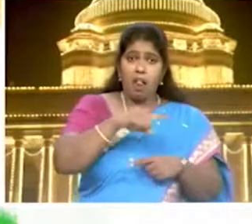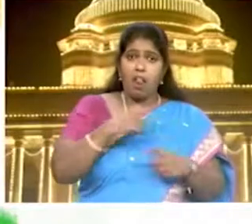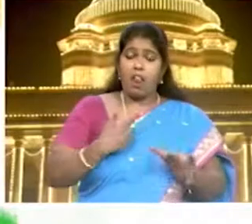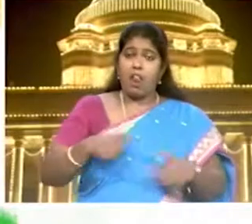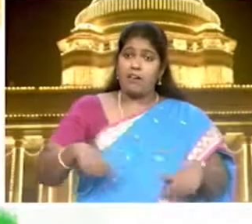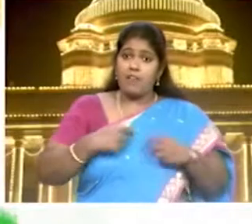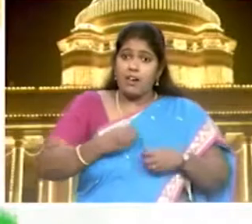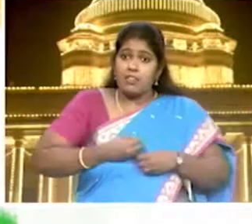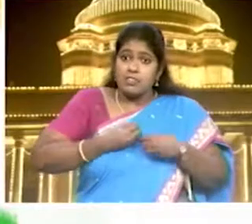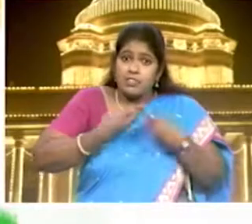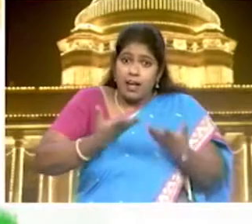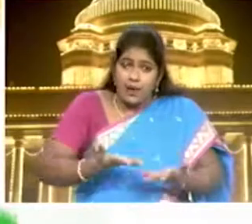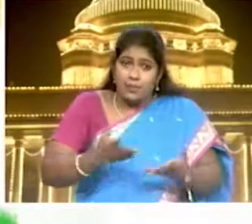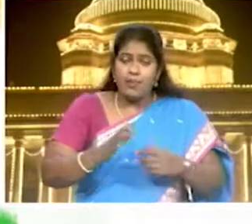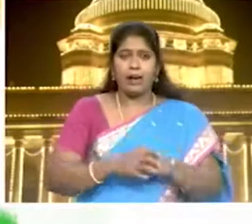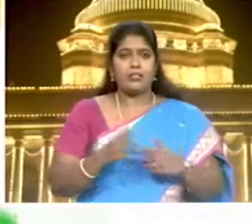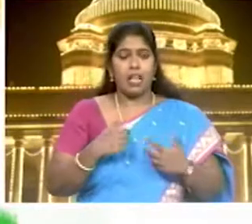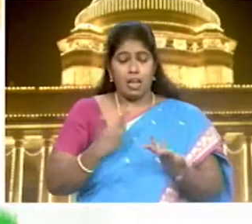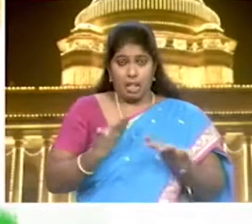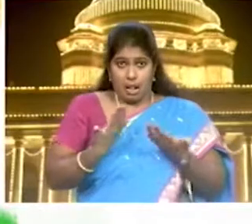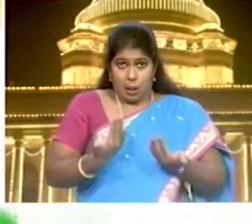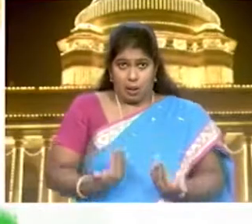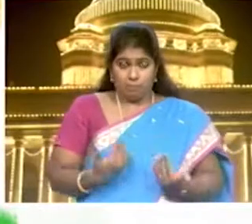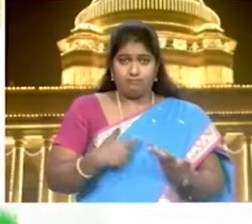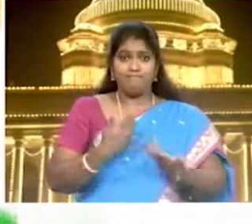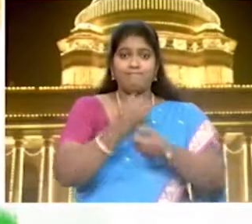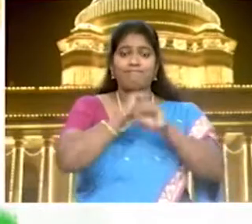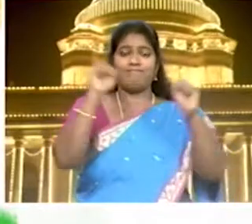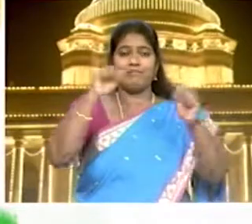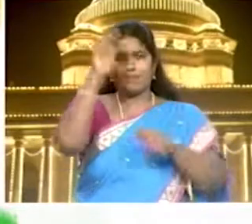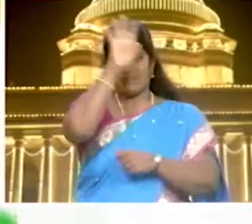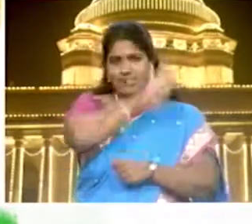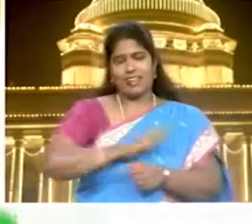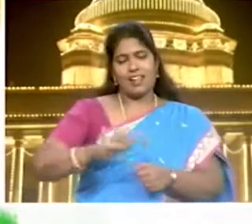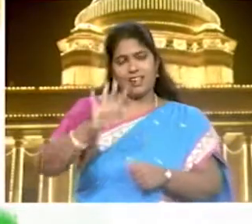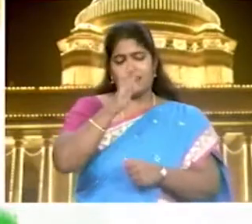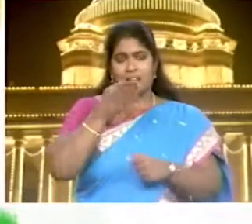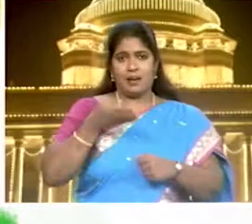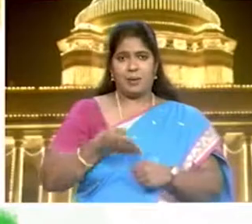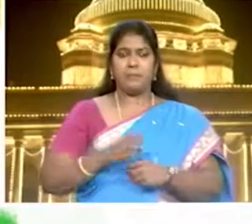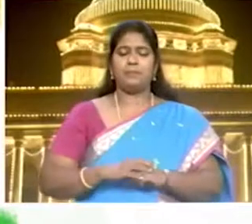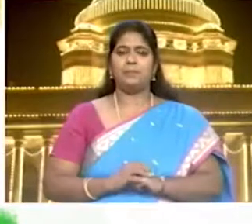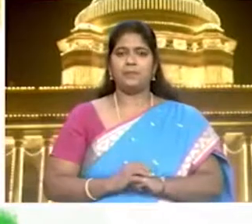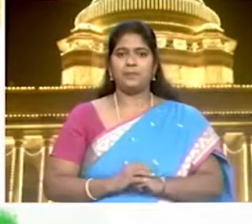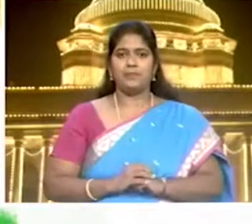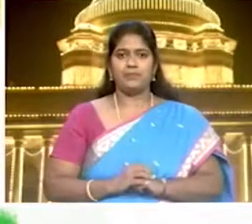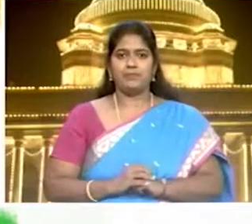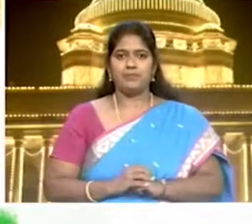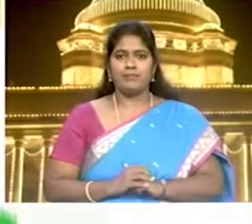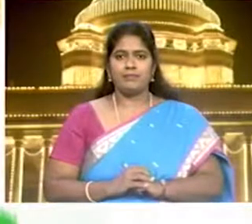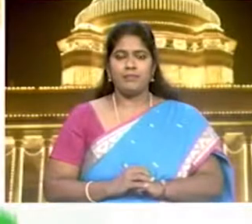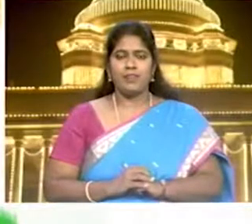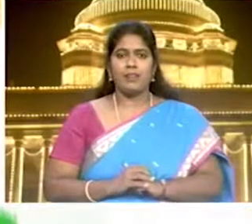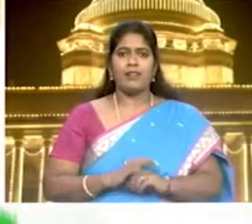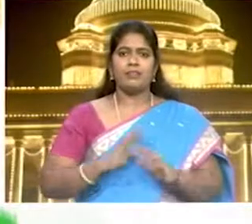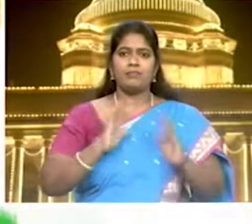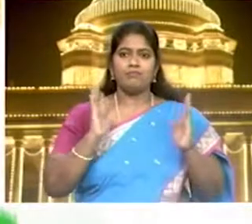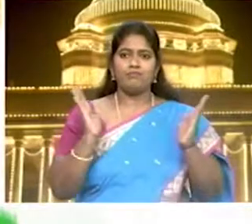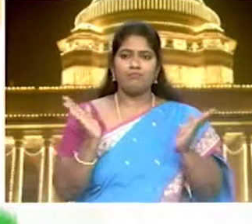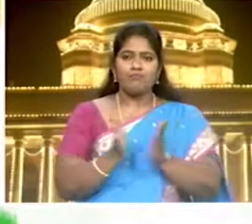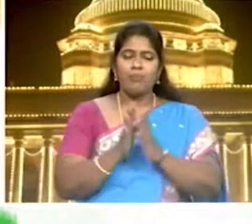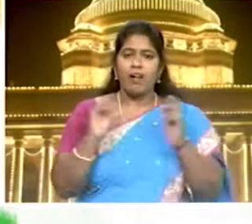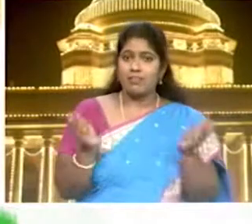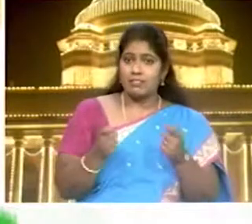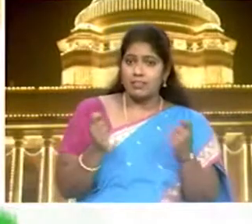sacrifices to make it possible for us to live in a free India. It is a cause of celebration, not only for all